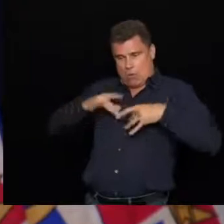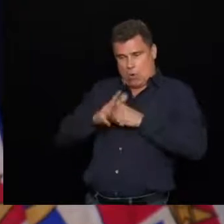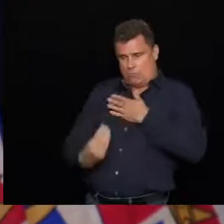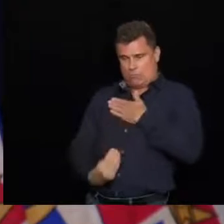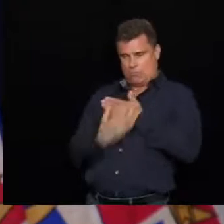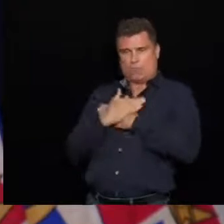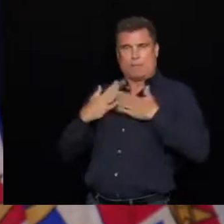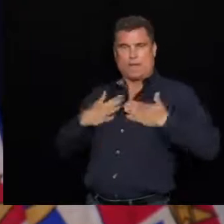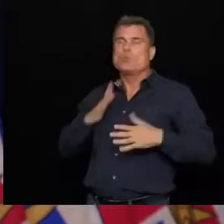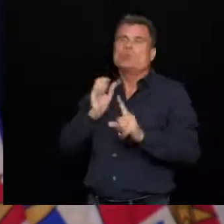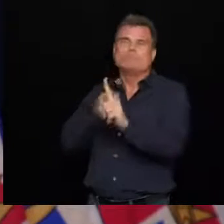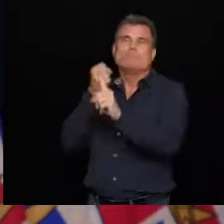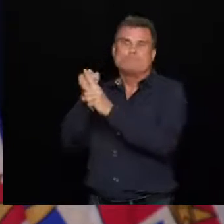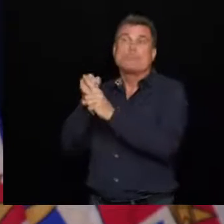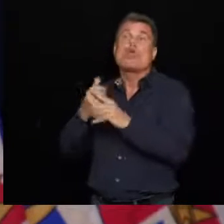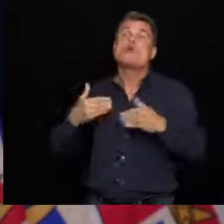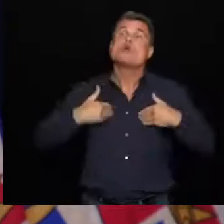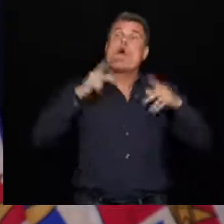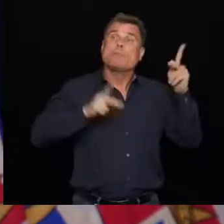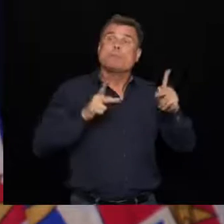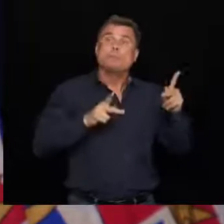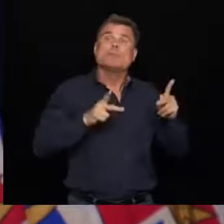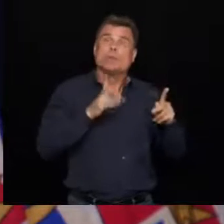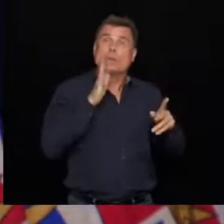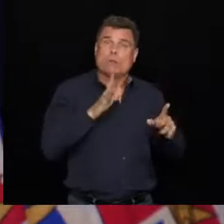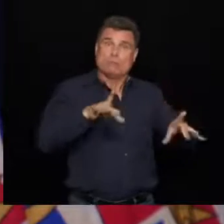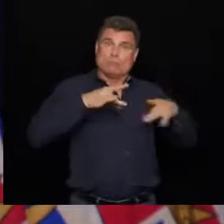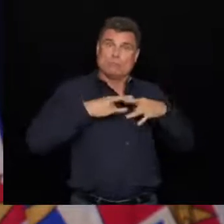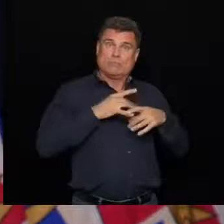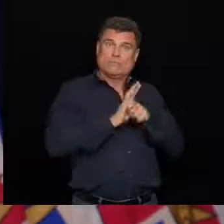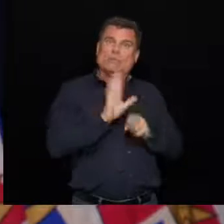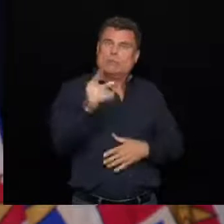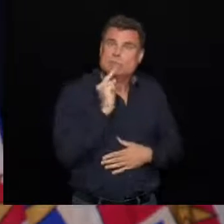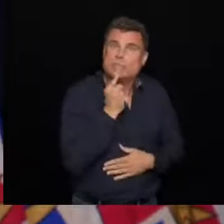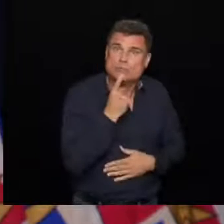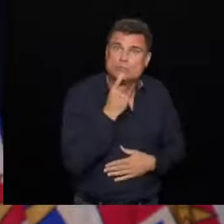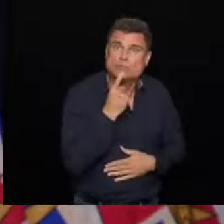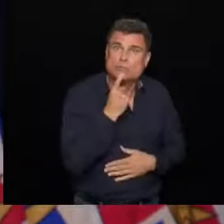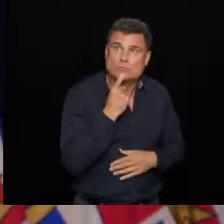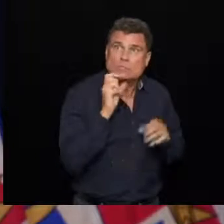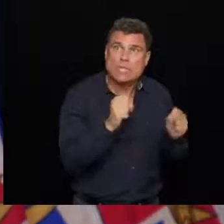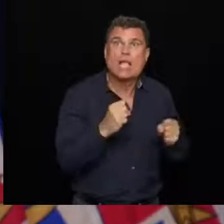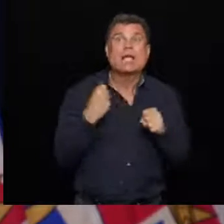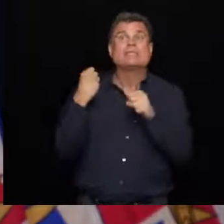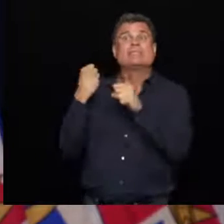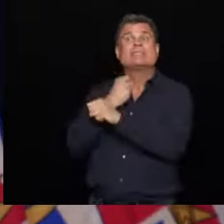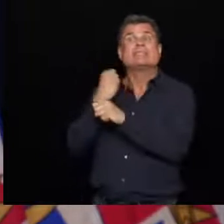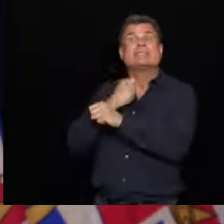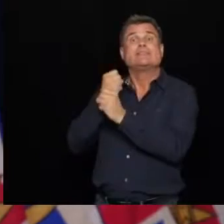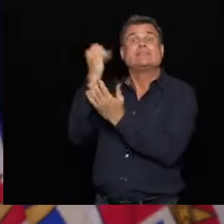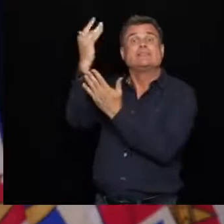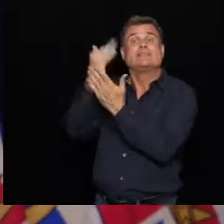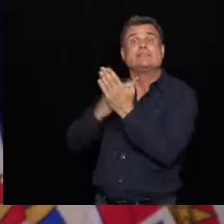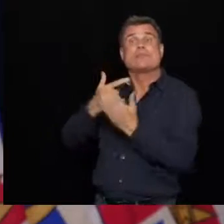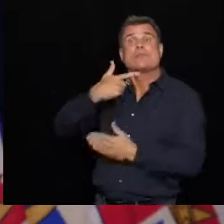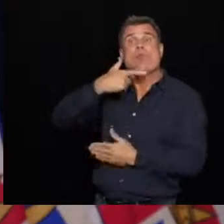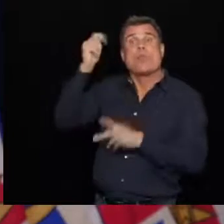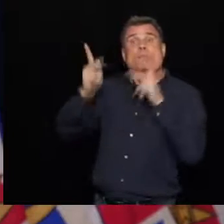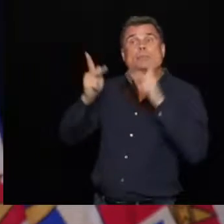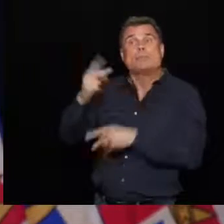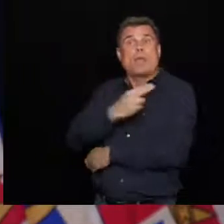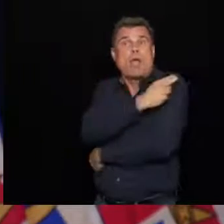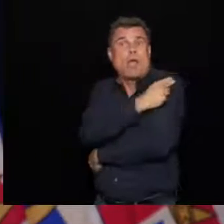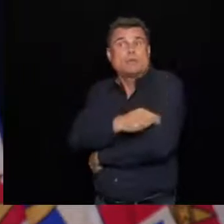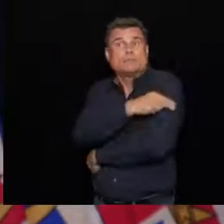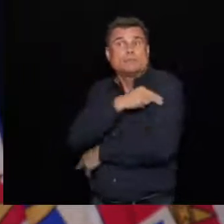the age breakdown of people in hospital at the moment, but our average age remains quite high. It's in the